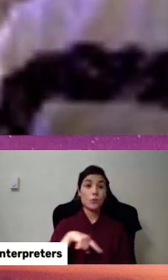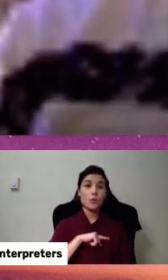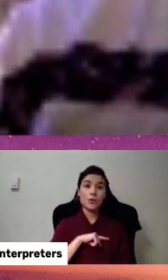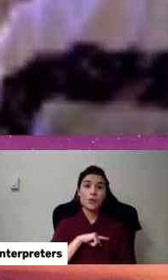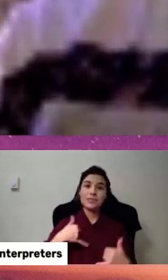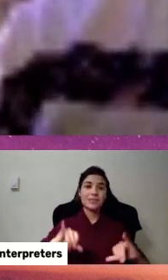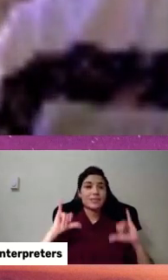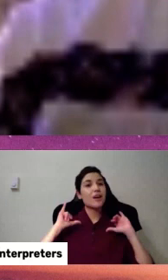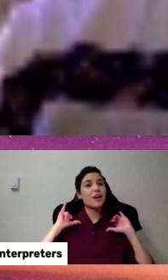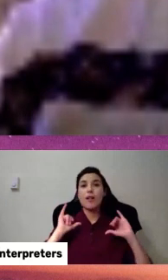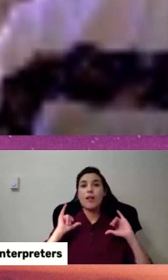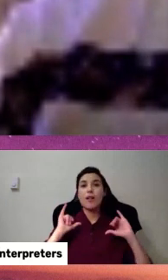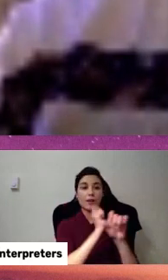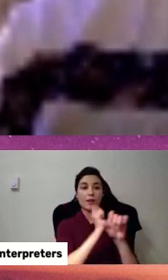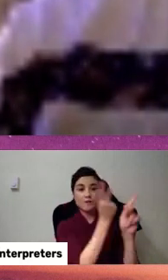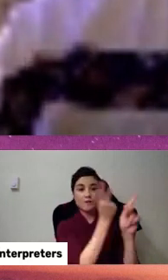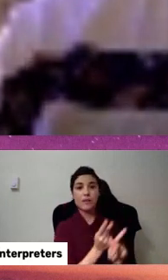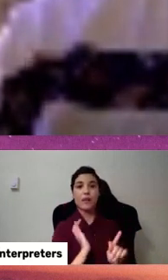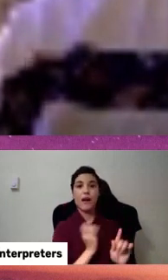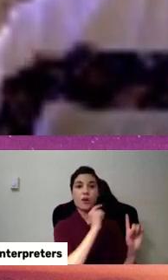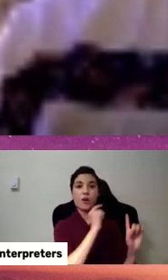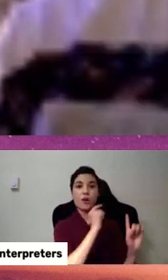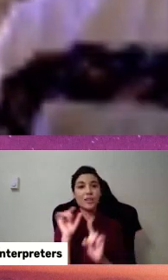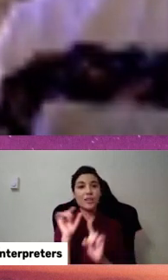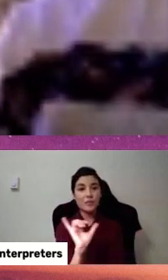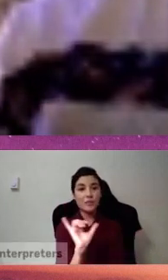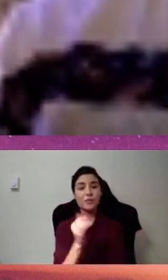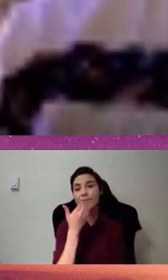acknowledging that and understanding that and being patient with us along the way.